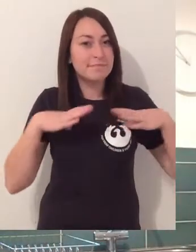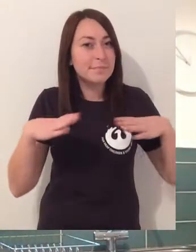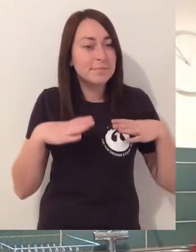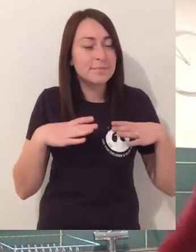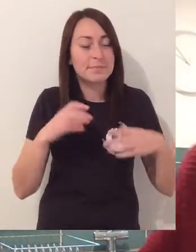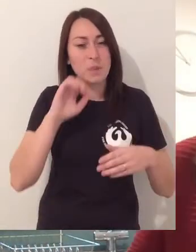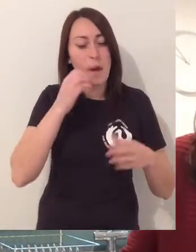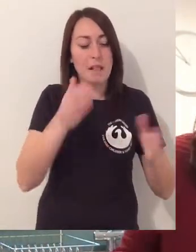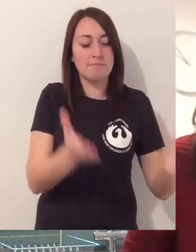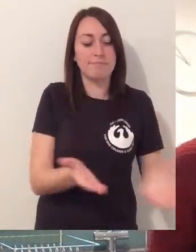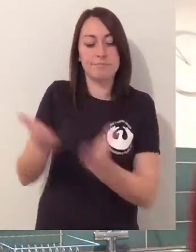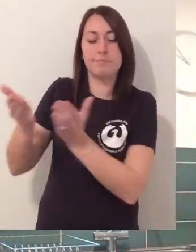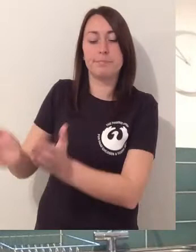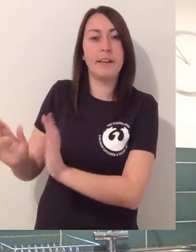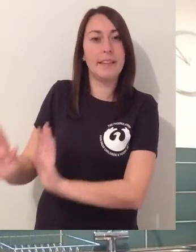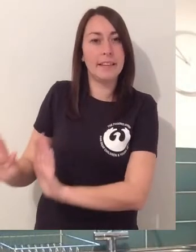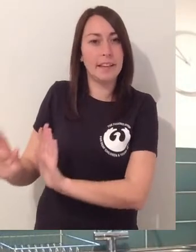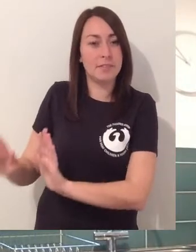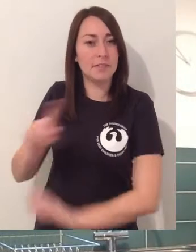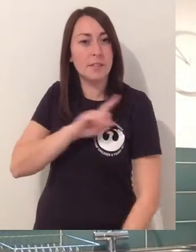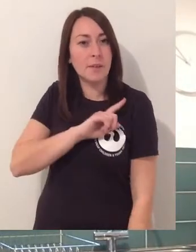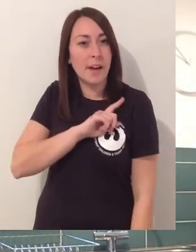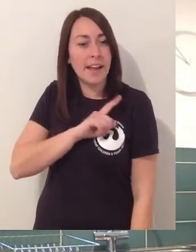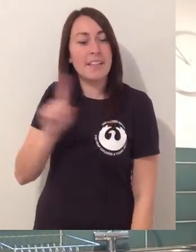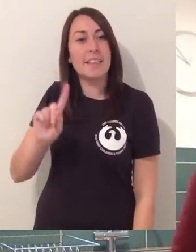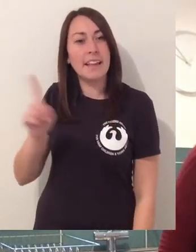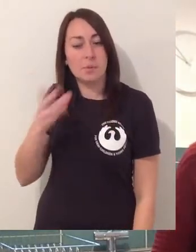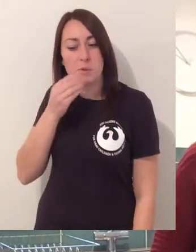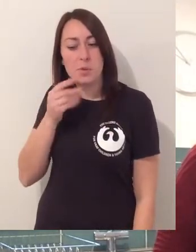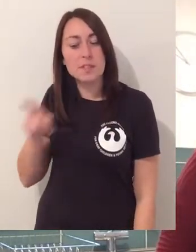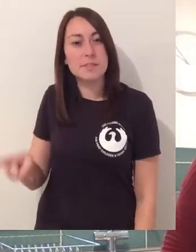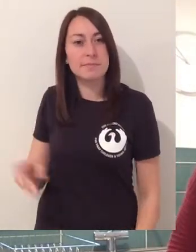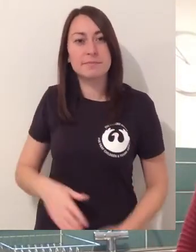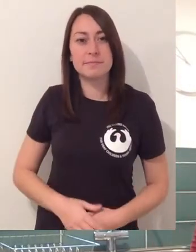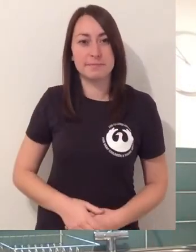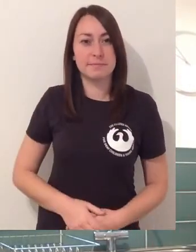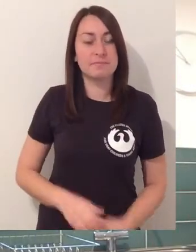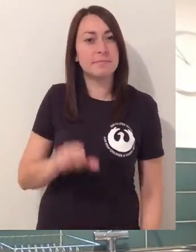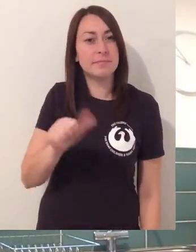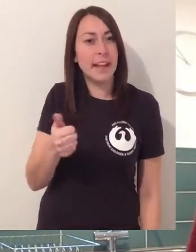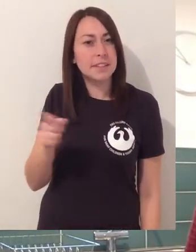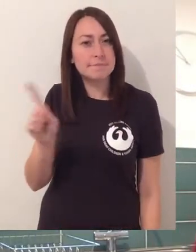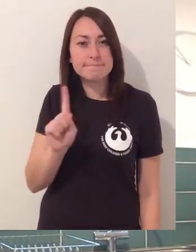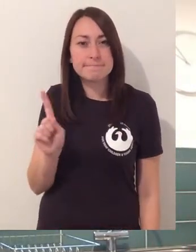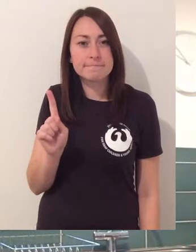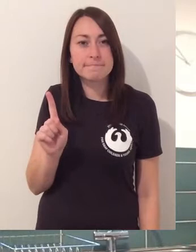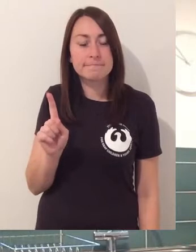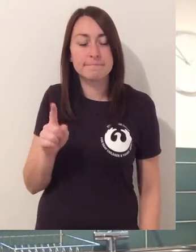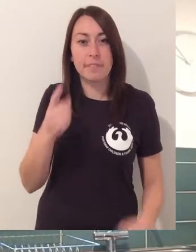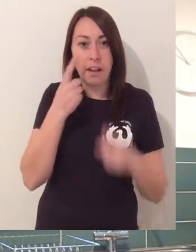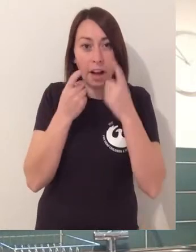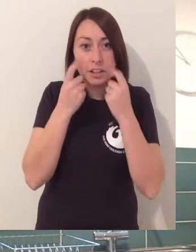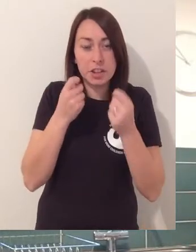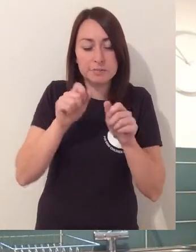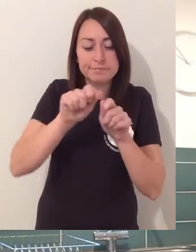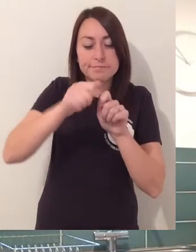my mushrooms prepared. So I'm just going to pop those aside. As I said, we're going to use them a little bit later on. So the next thing we are going to do